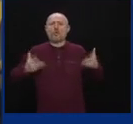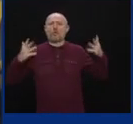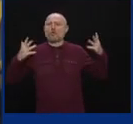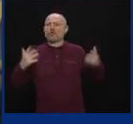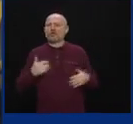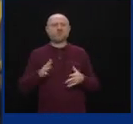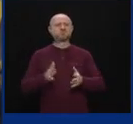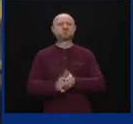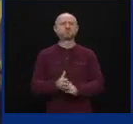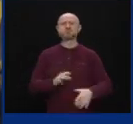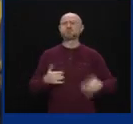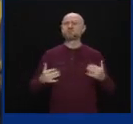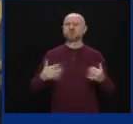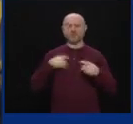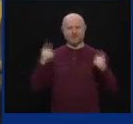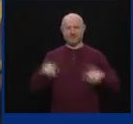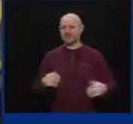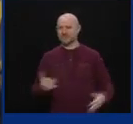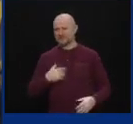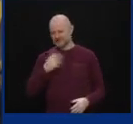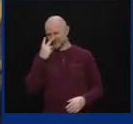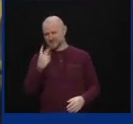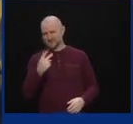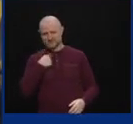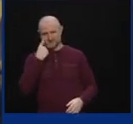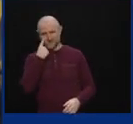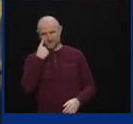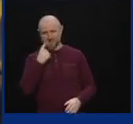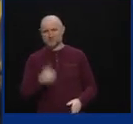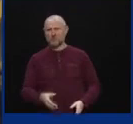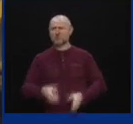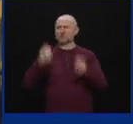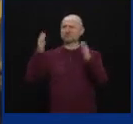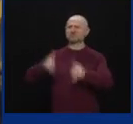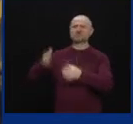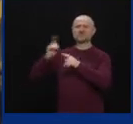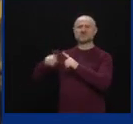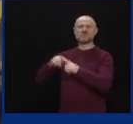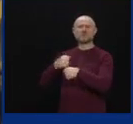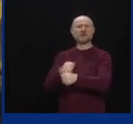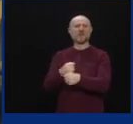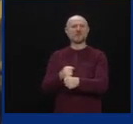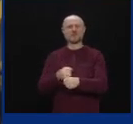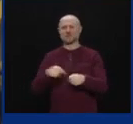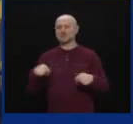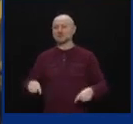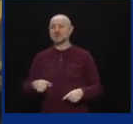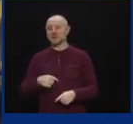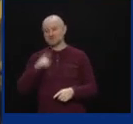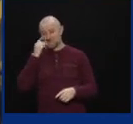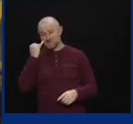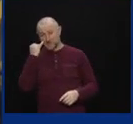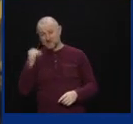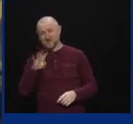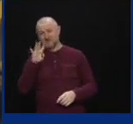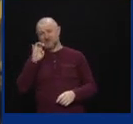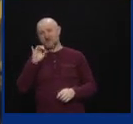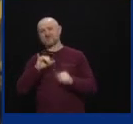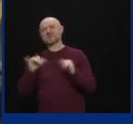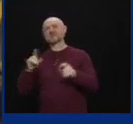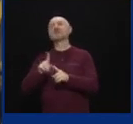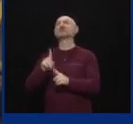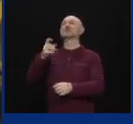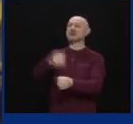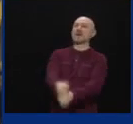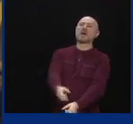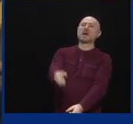coming back here and seeing towers manufactured here, 400-foot long towers. You ever seen a